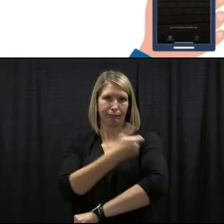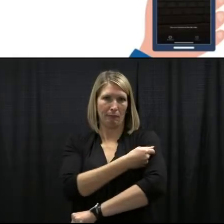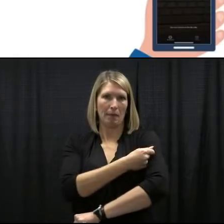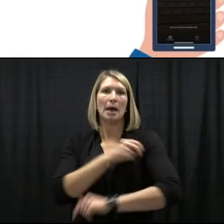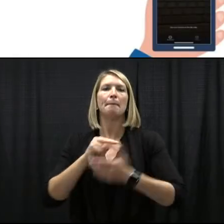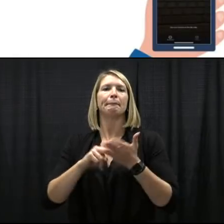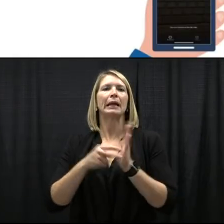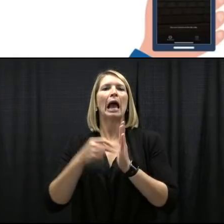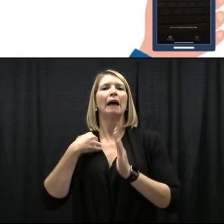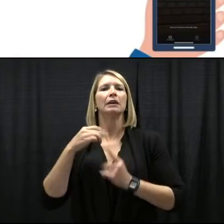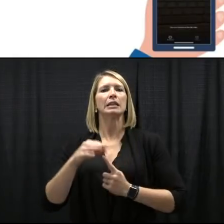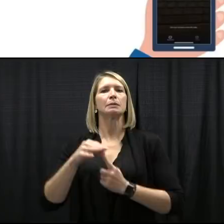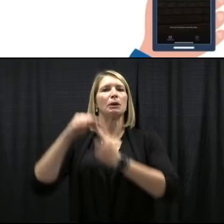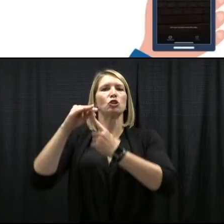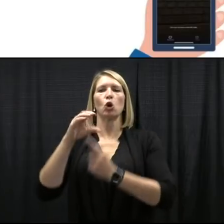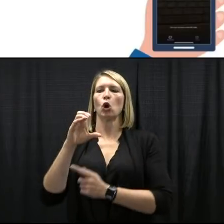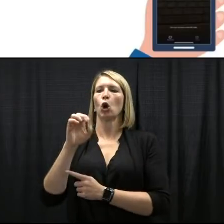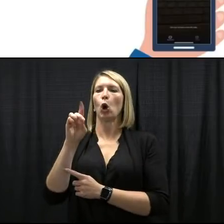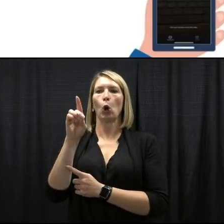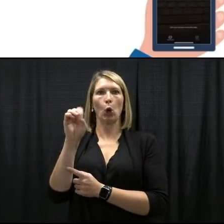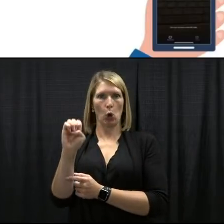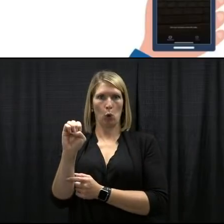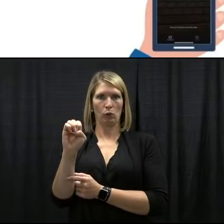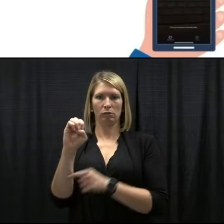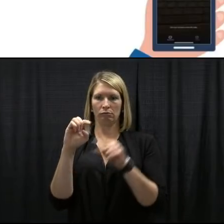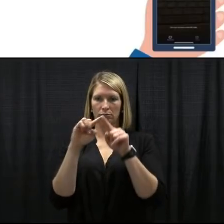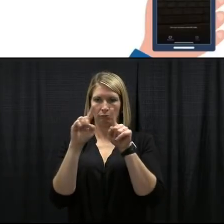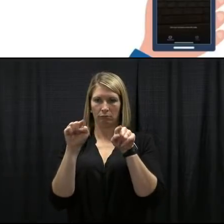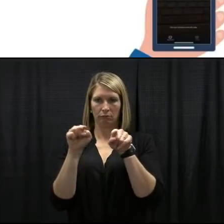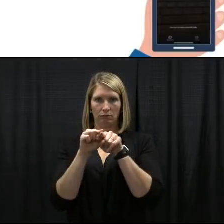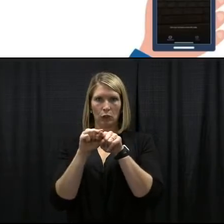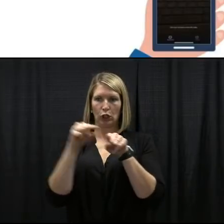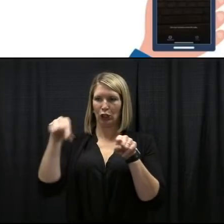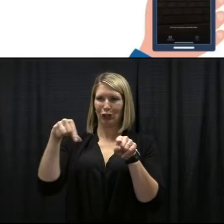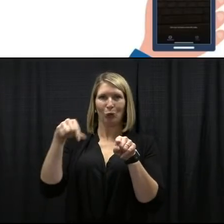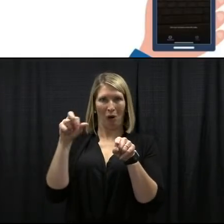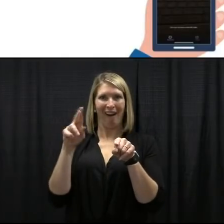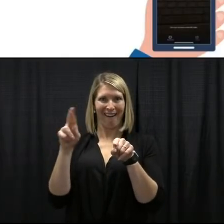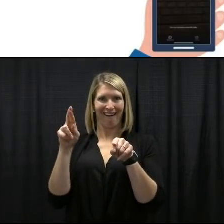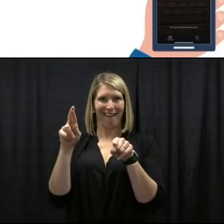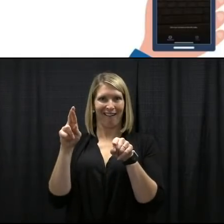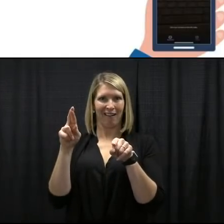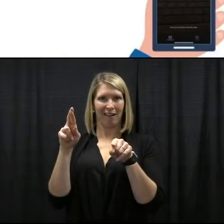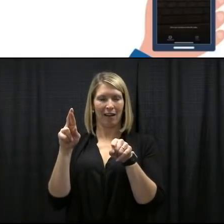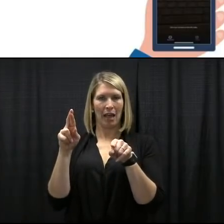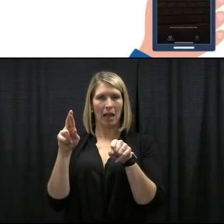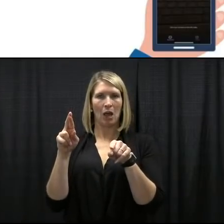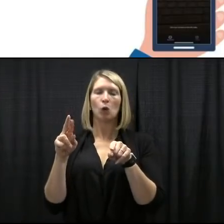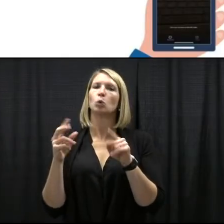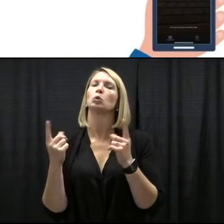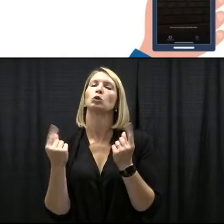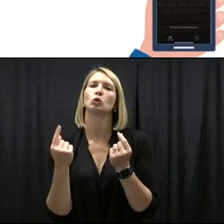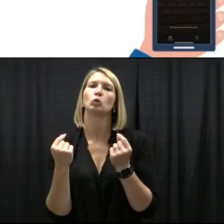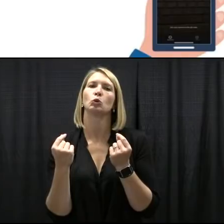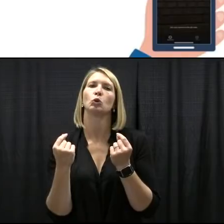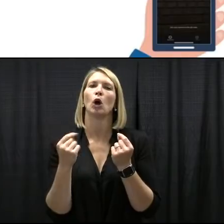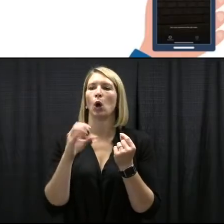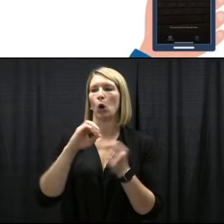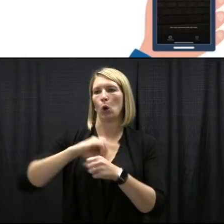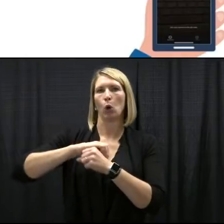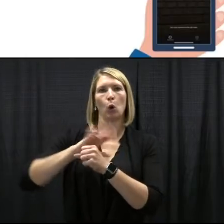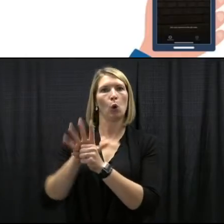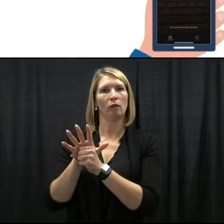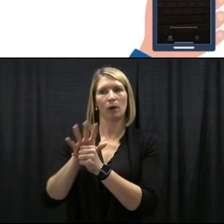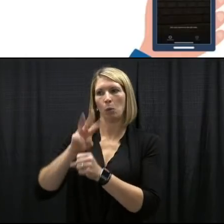QR code. So these will be available in two ways. The current way, where you go to the COVID site and you click on, I think,